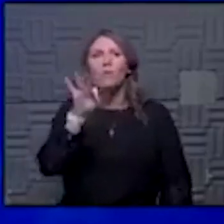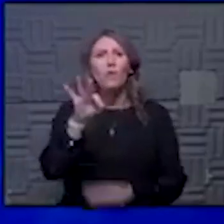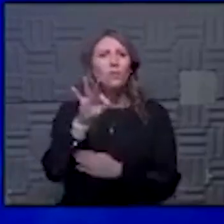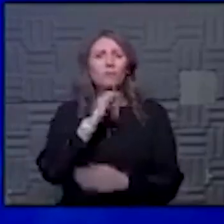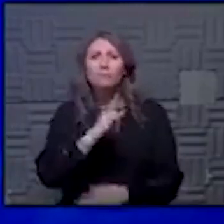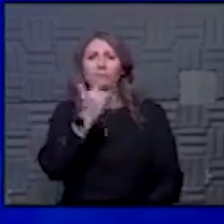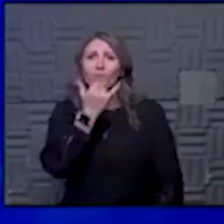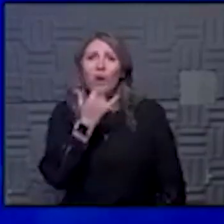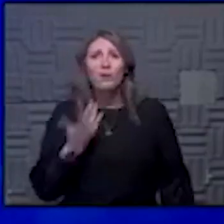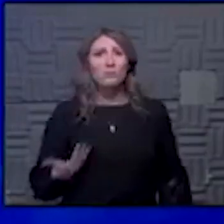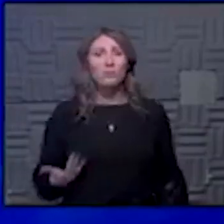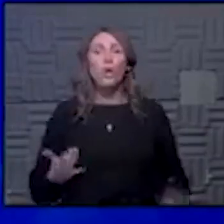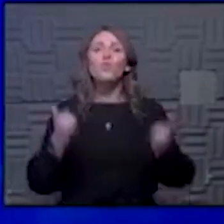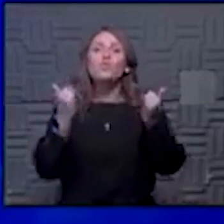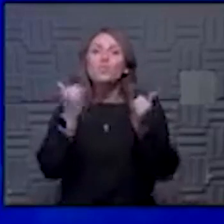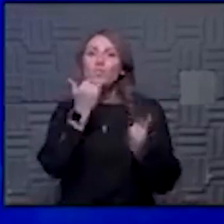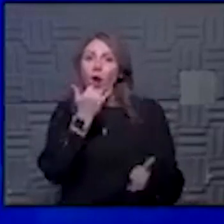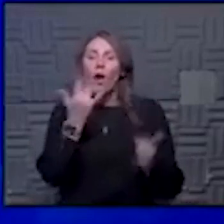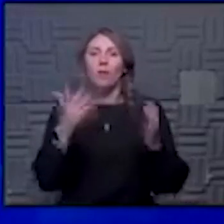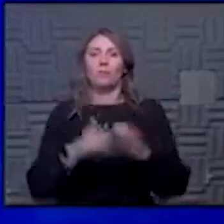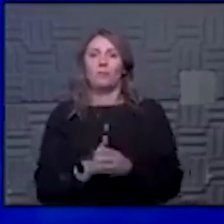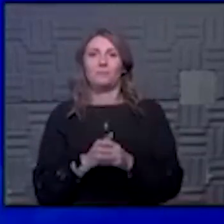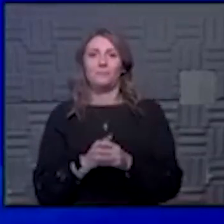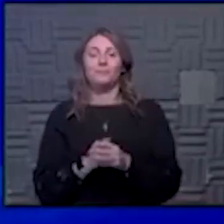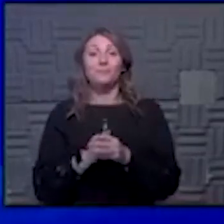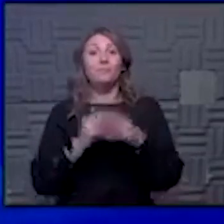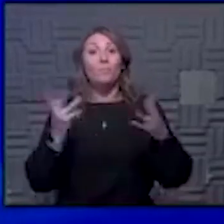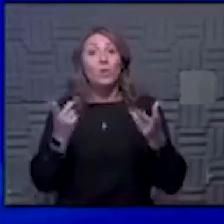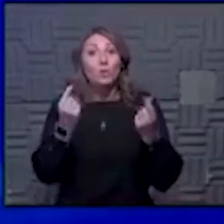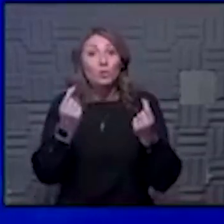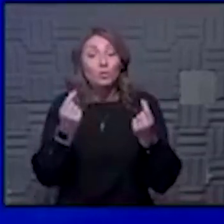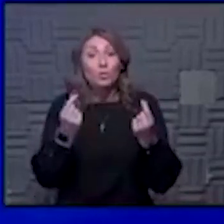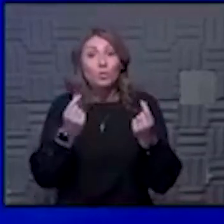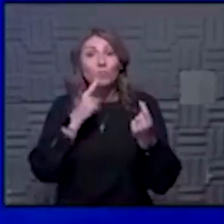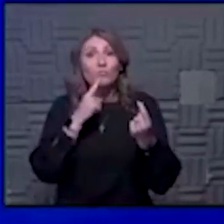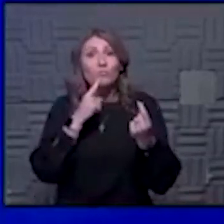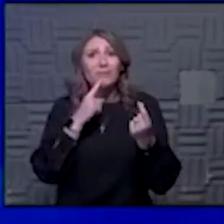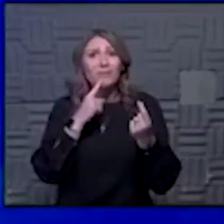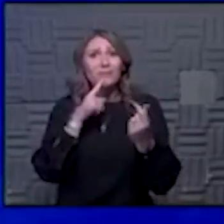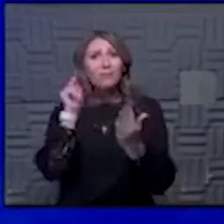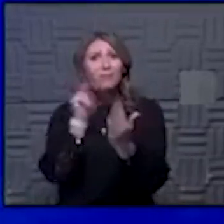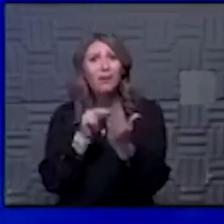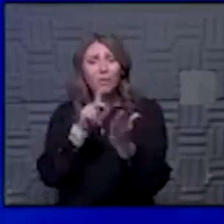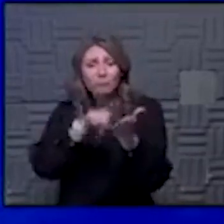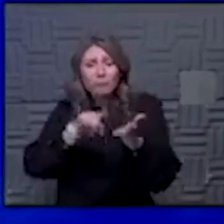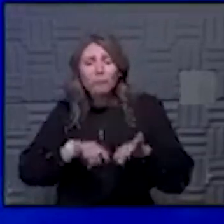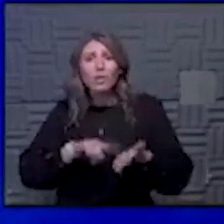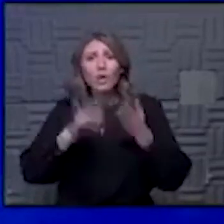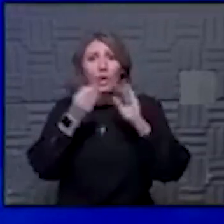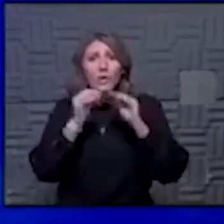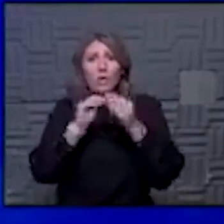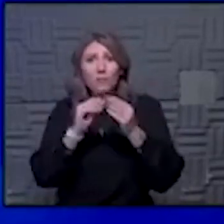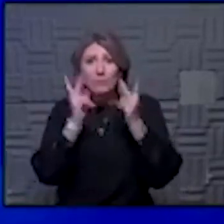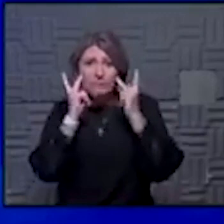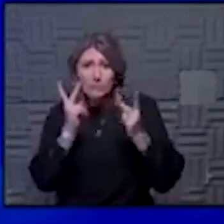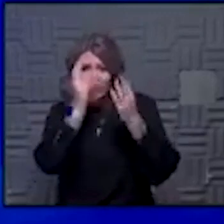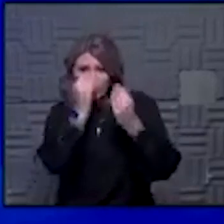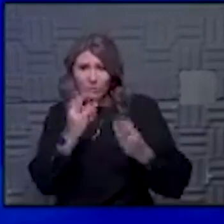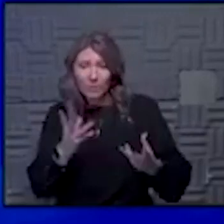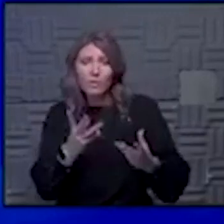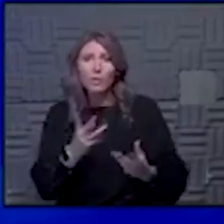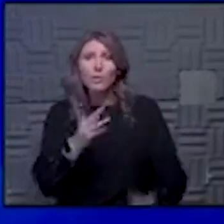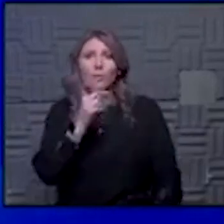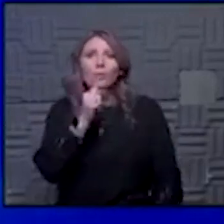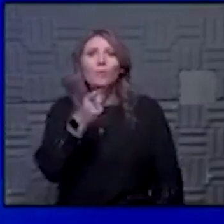wrong, right? It's just wrong. And what you have to do is just look at the numbers and see the information and know, who do